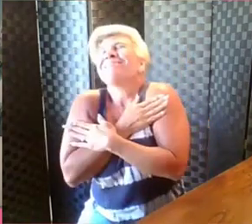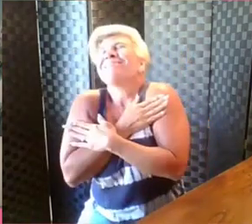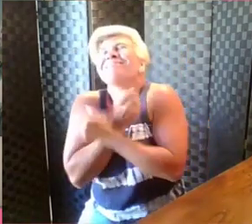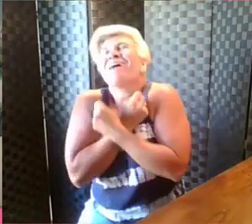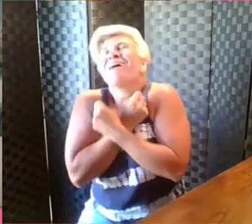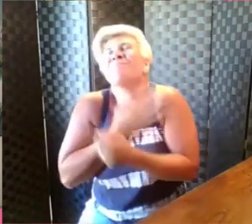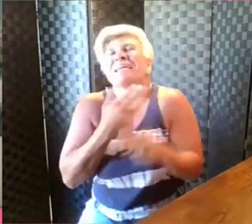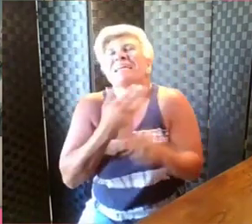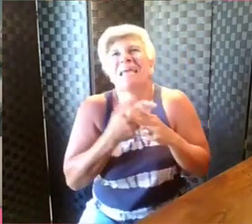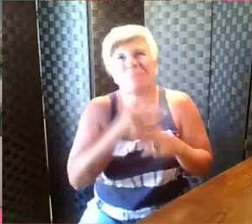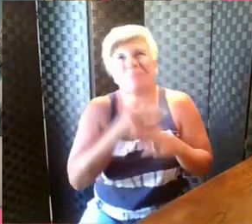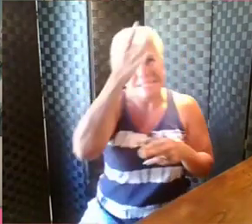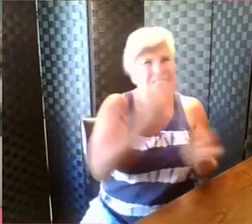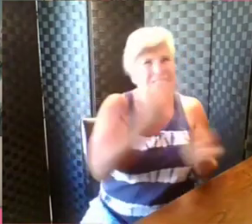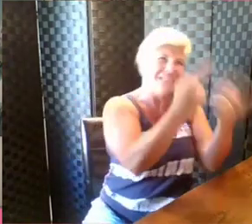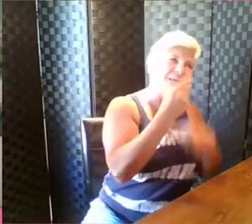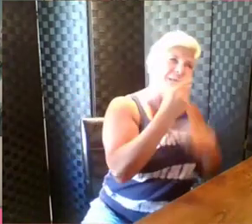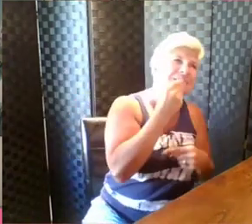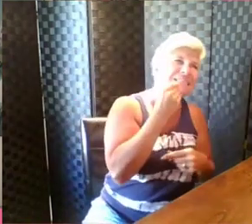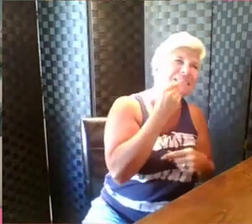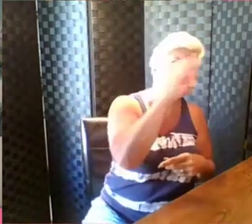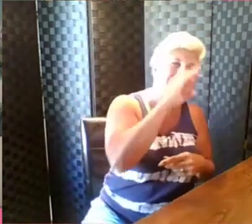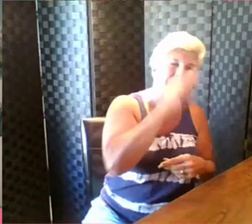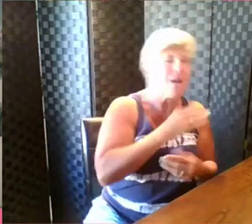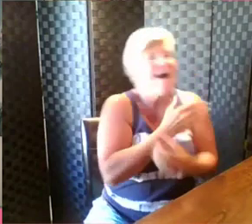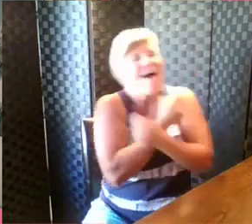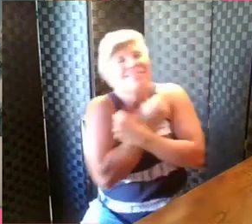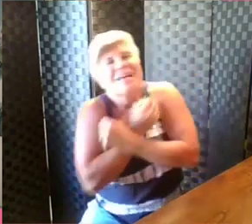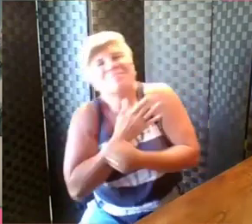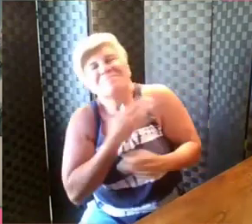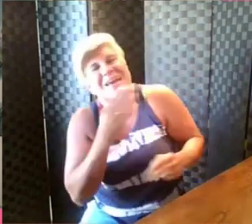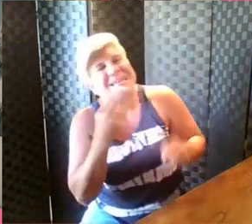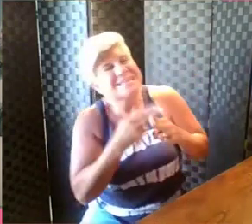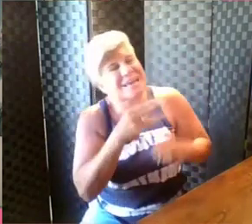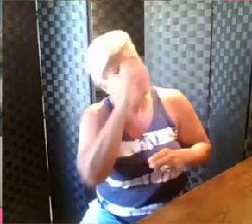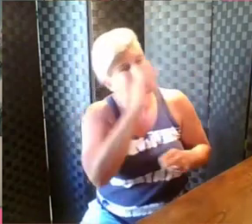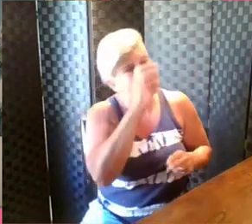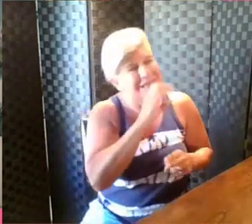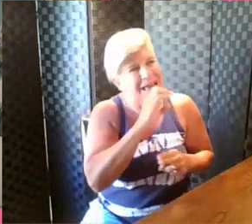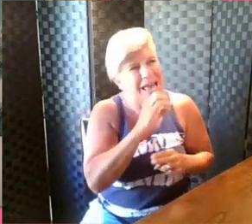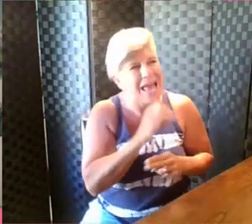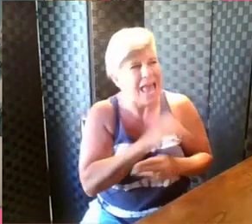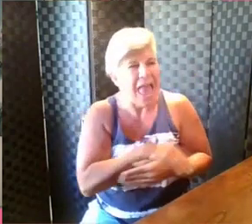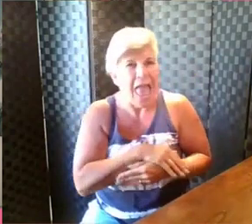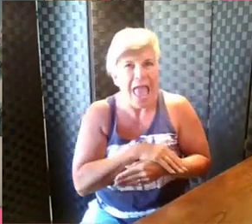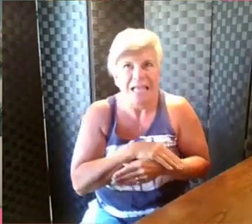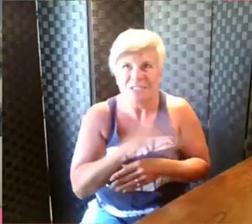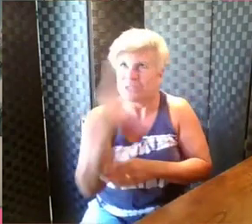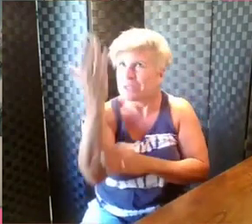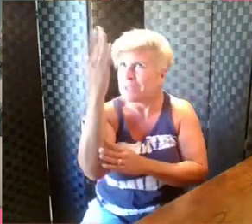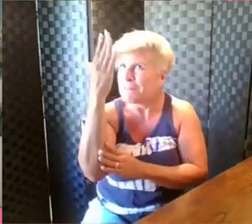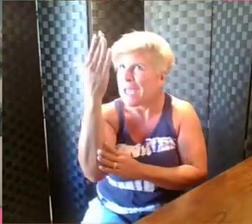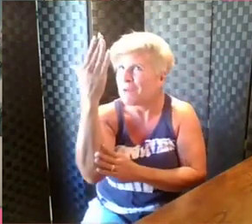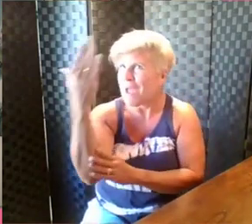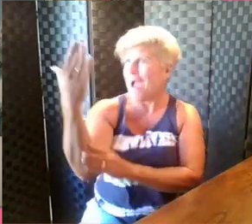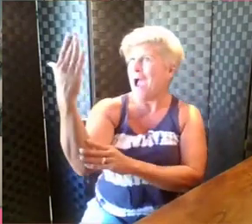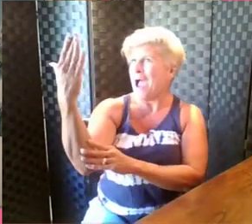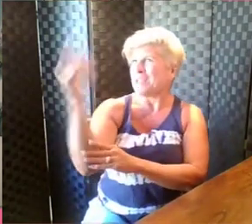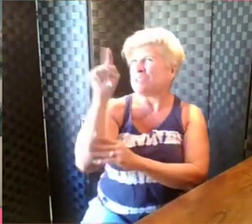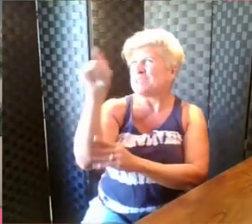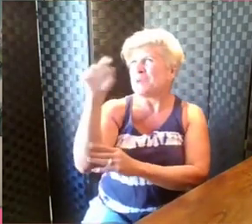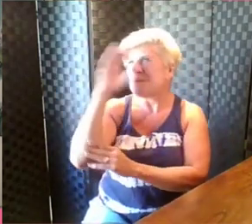for dinner. And she loved the way it sounded when she whispered it to herself in the bathroom